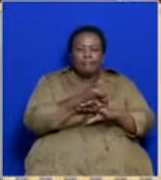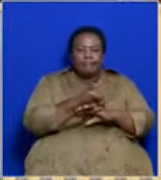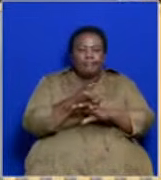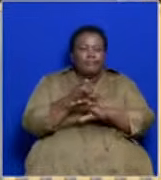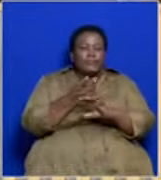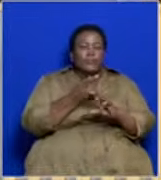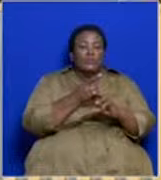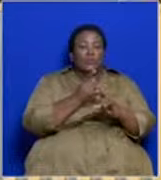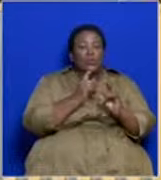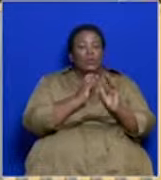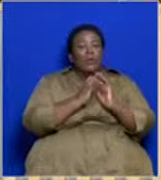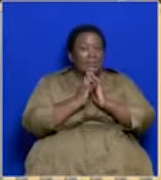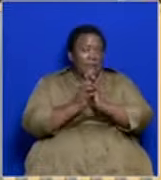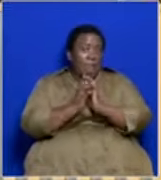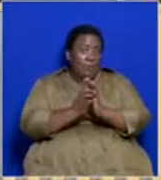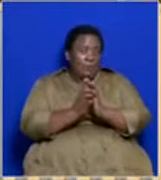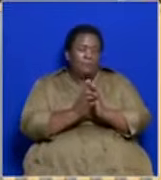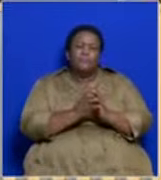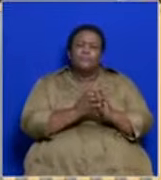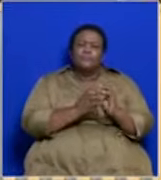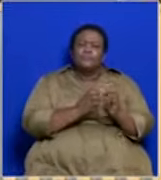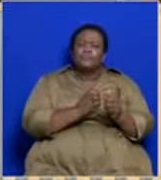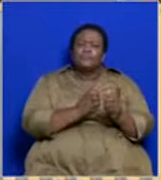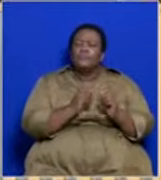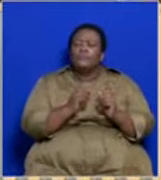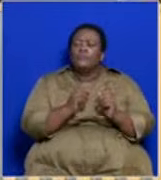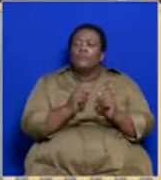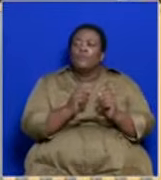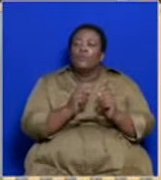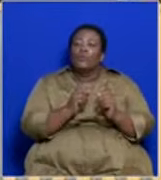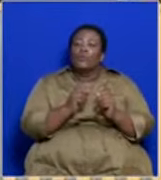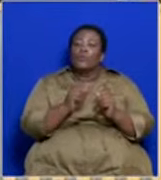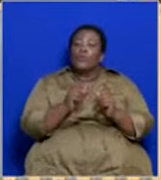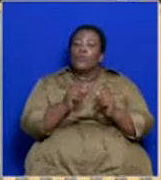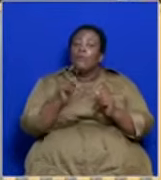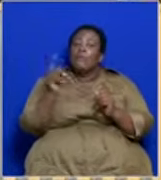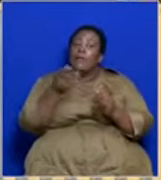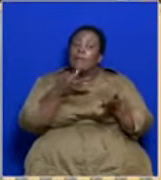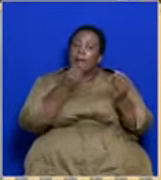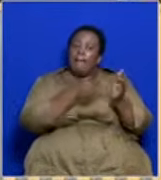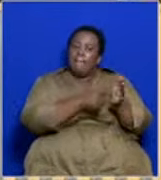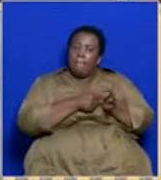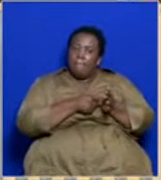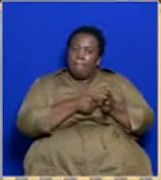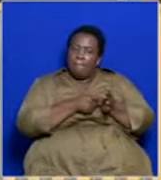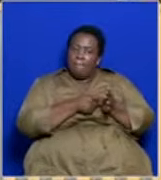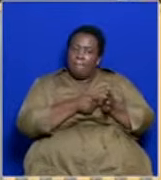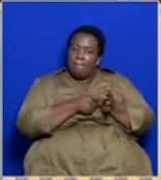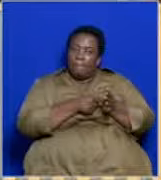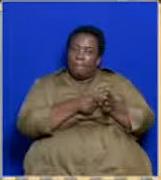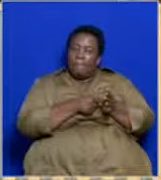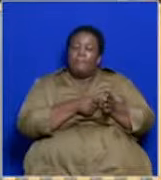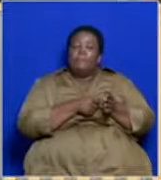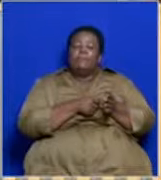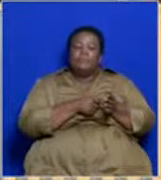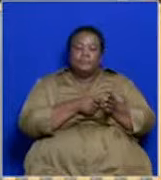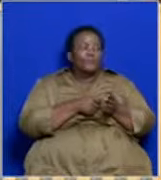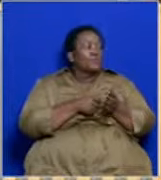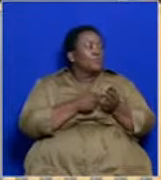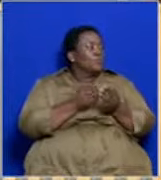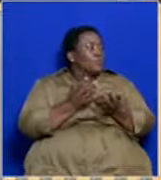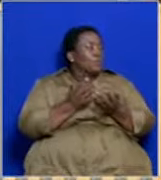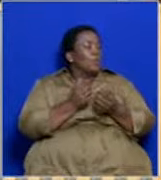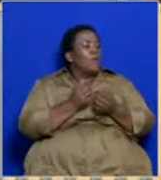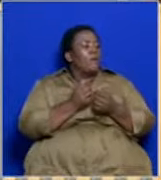comes from the docket, are the same photographs, except this time in color. So we would have to attend to your files. We